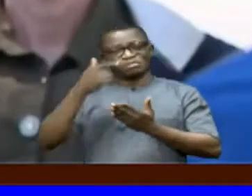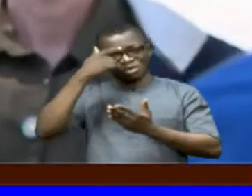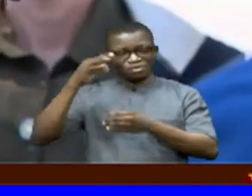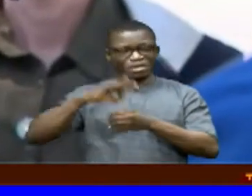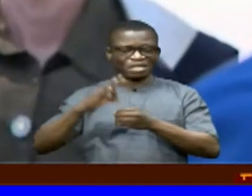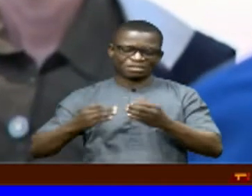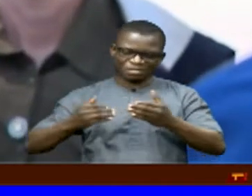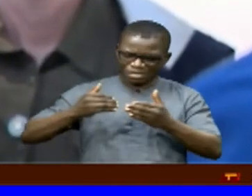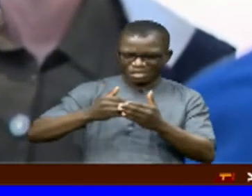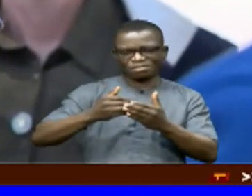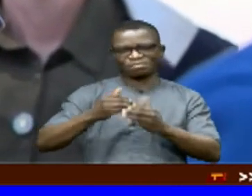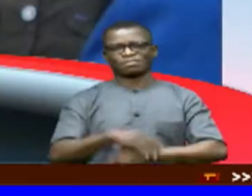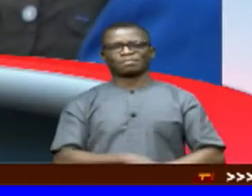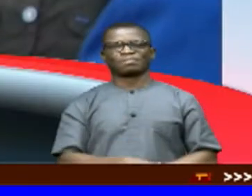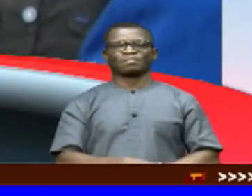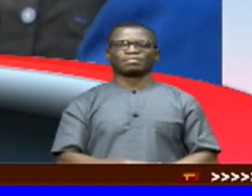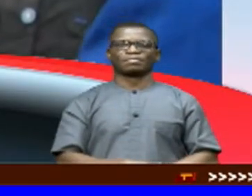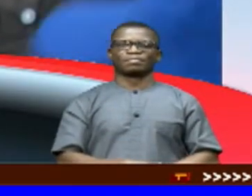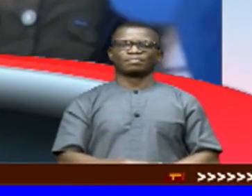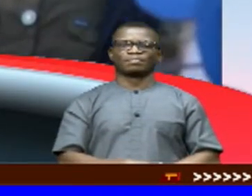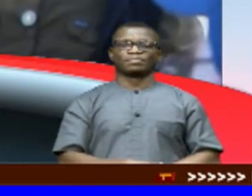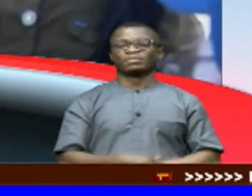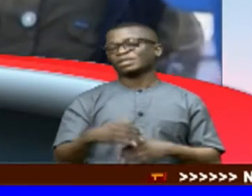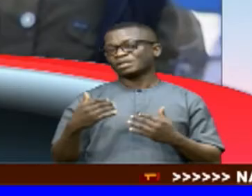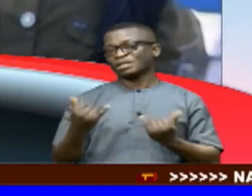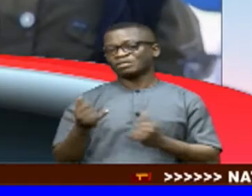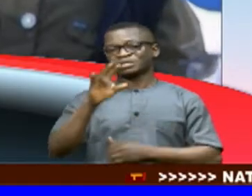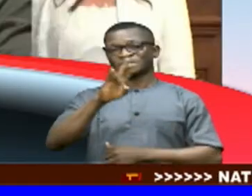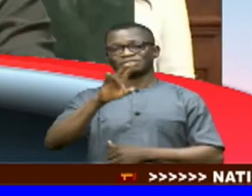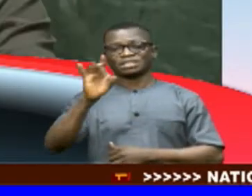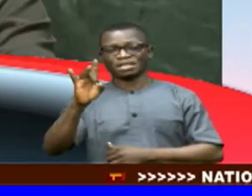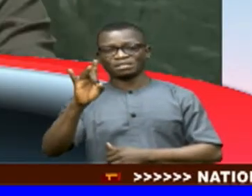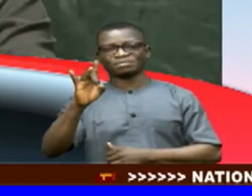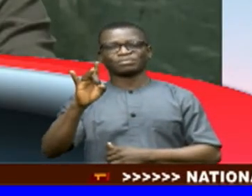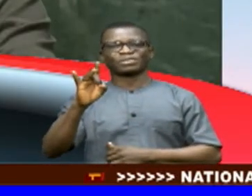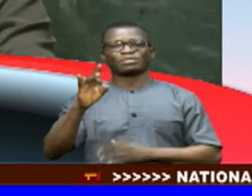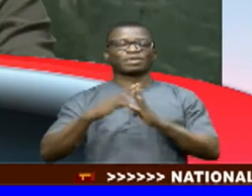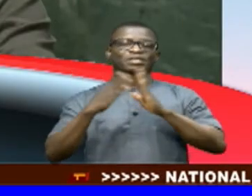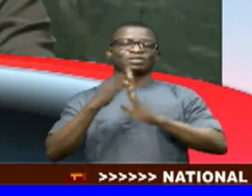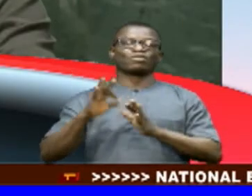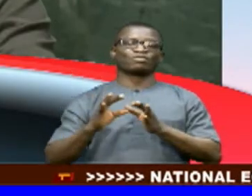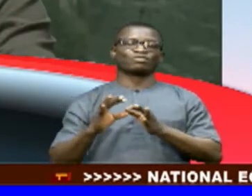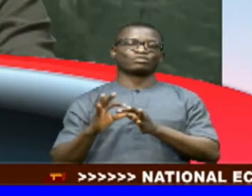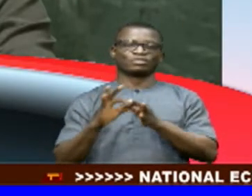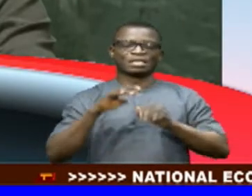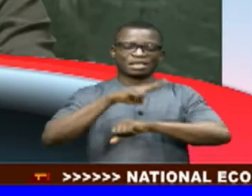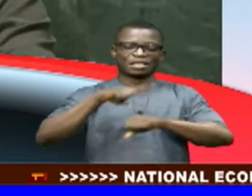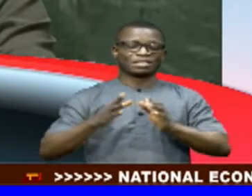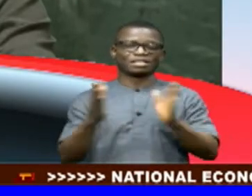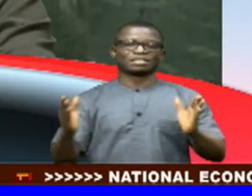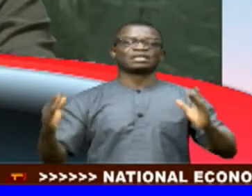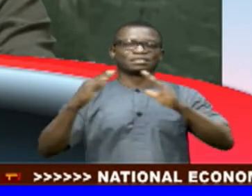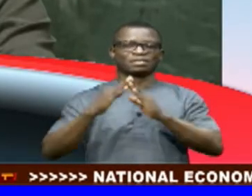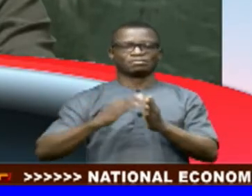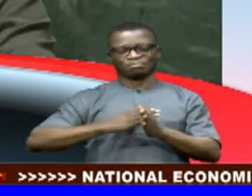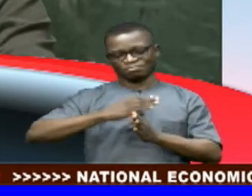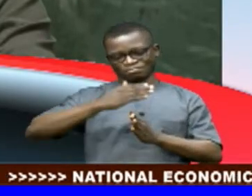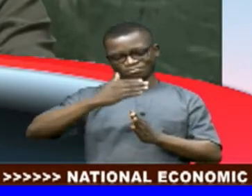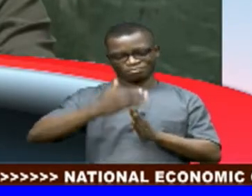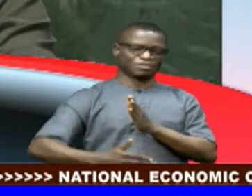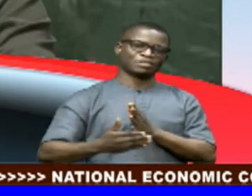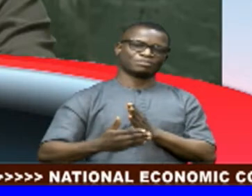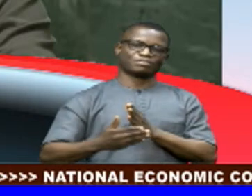far-right lawmakers. Now, the 78th session of the United Nations General Assembly UNGA came to a close,